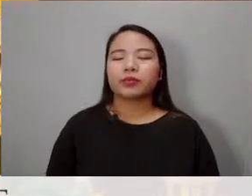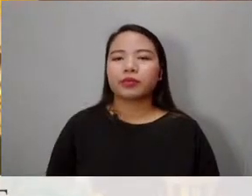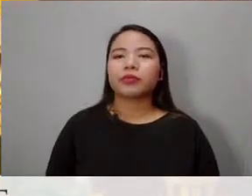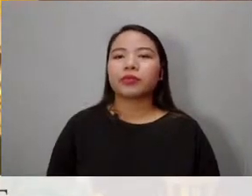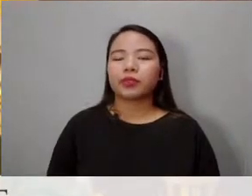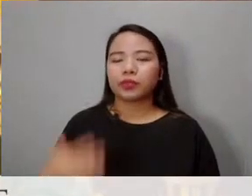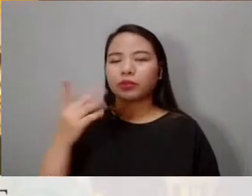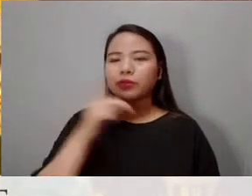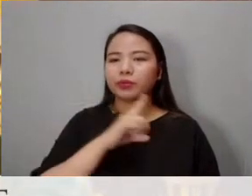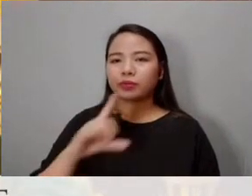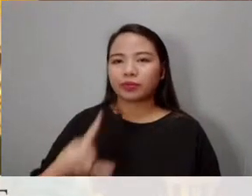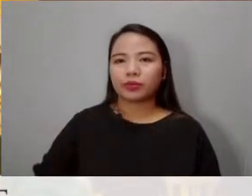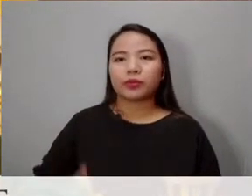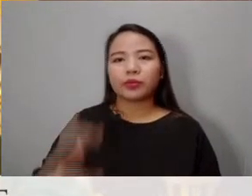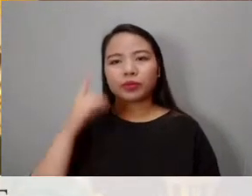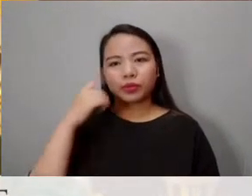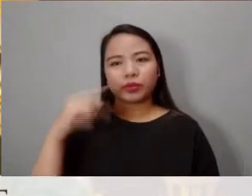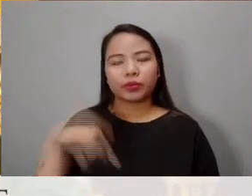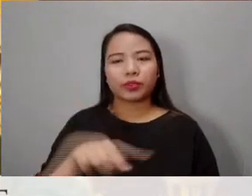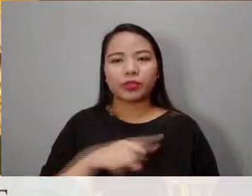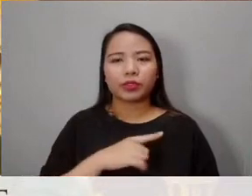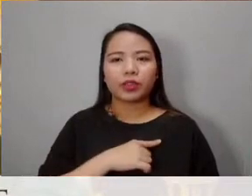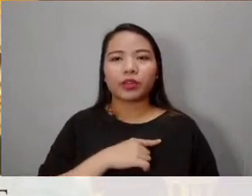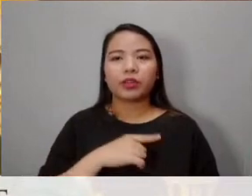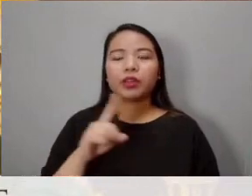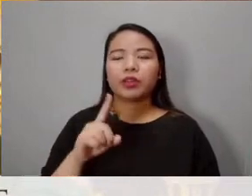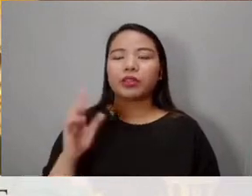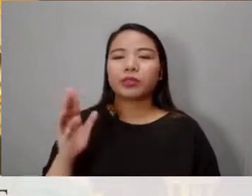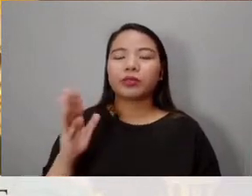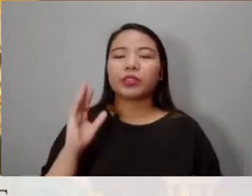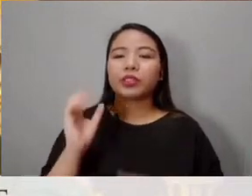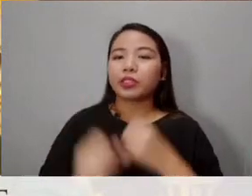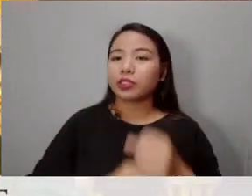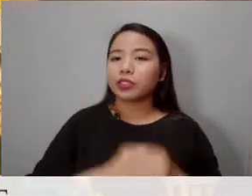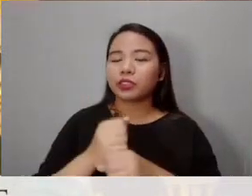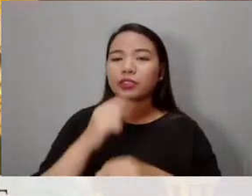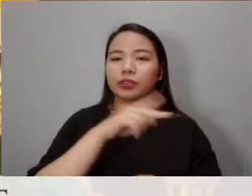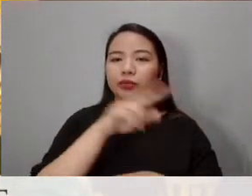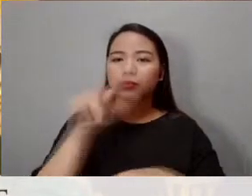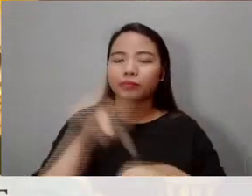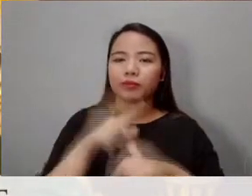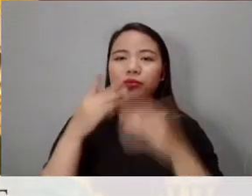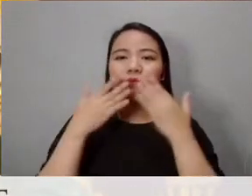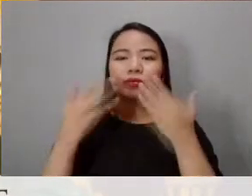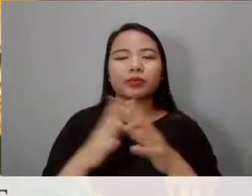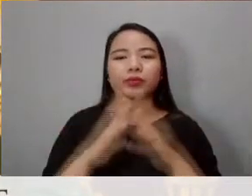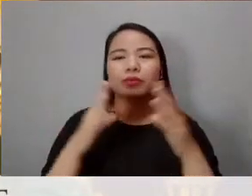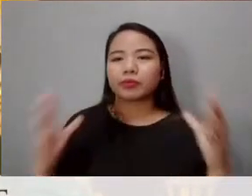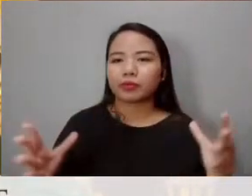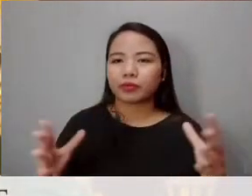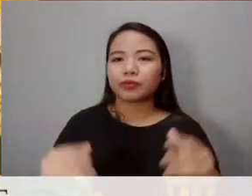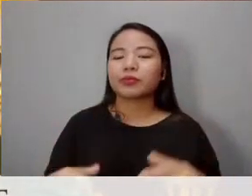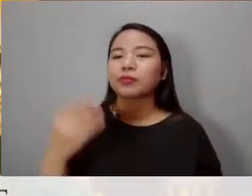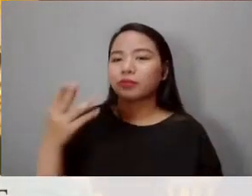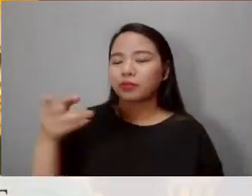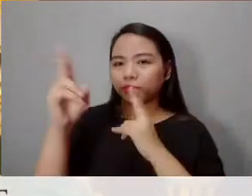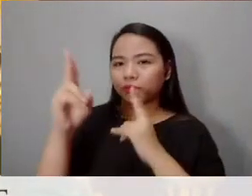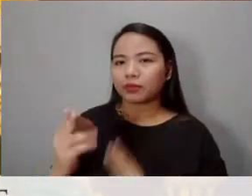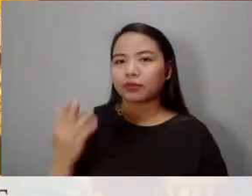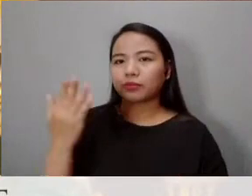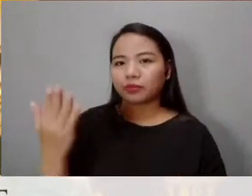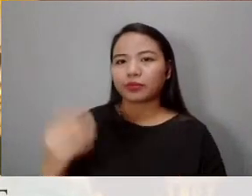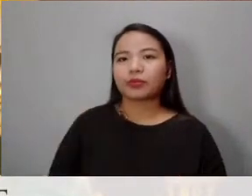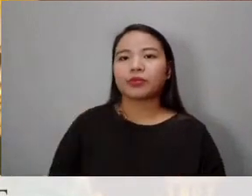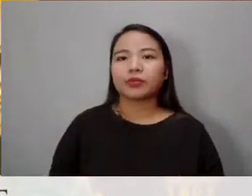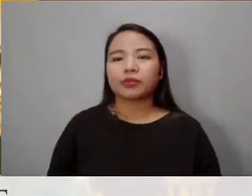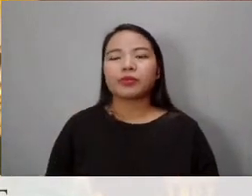our 125th year in the Philippines, maraming salamat po, Your Eminence. On the occasion of